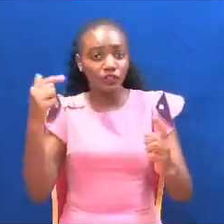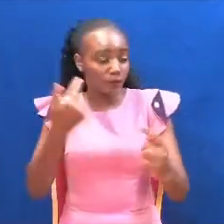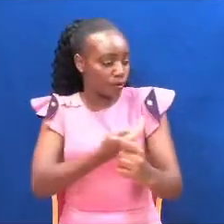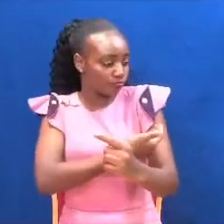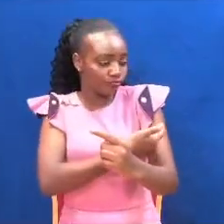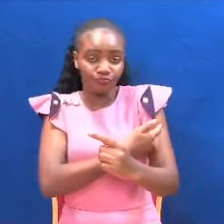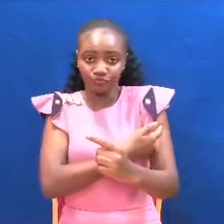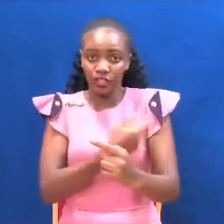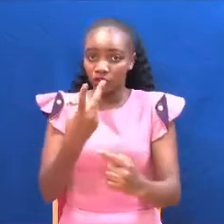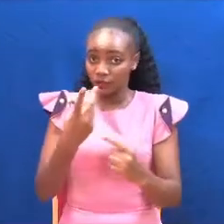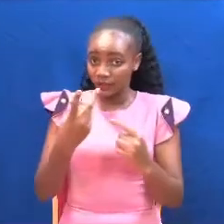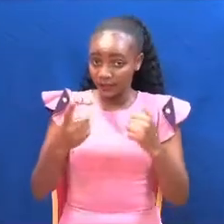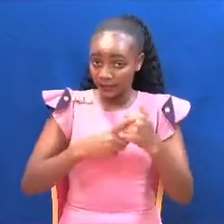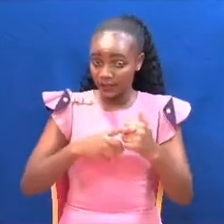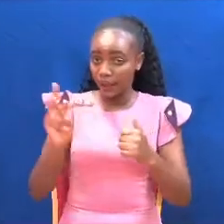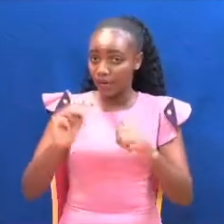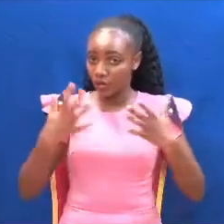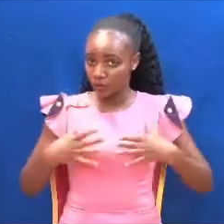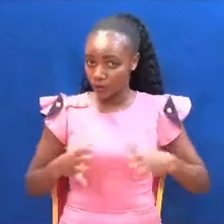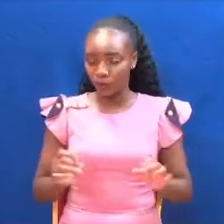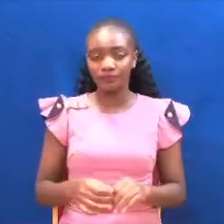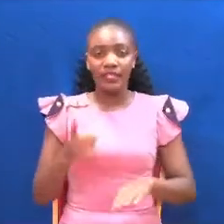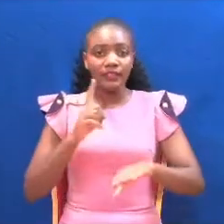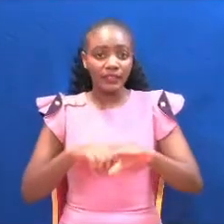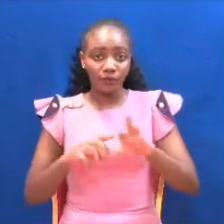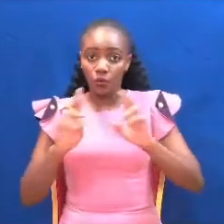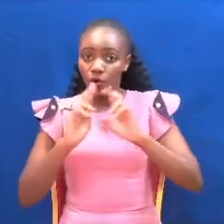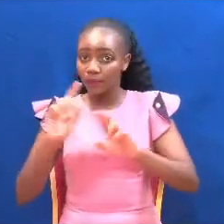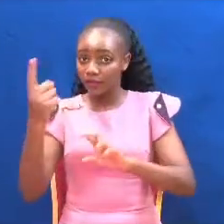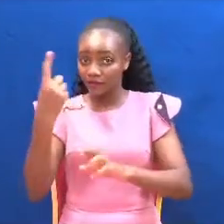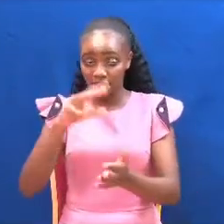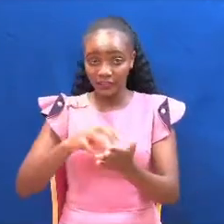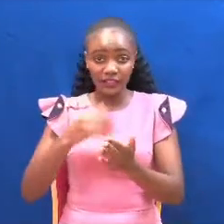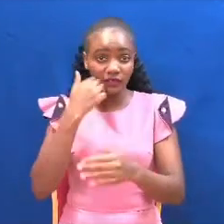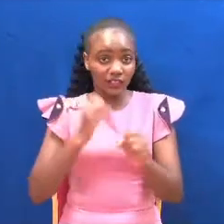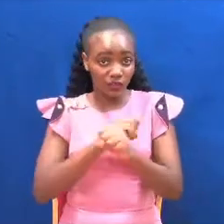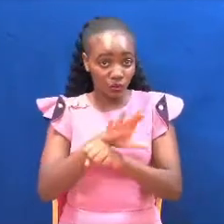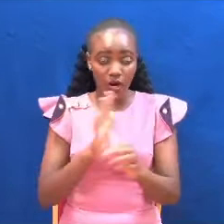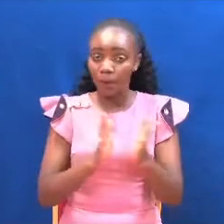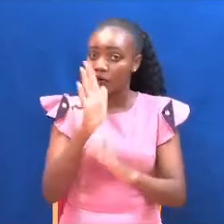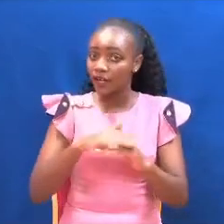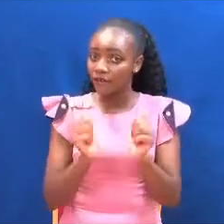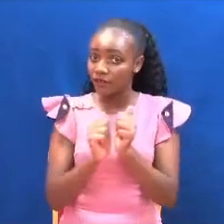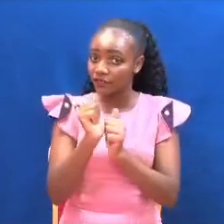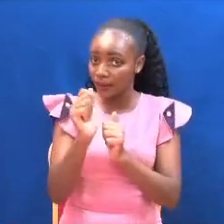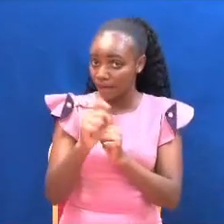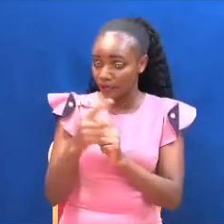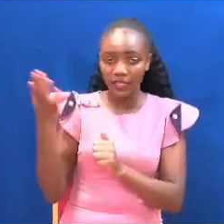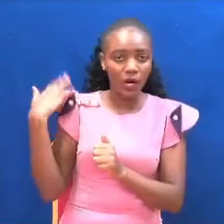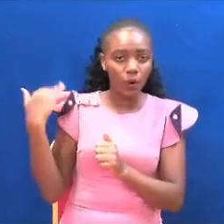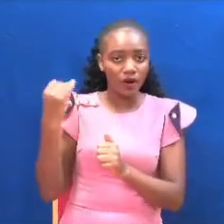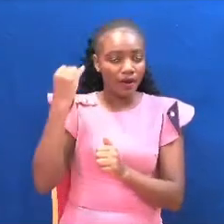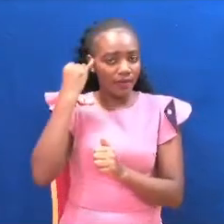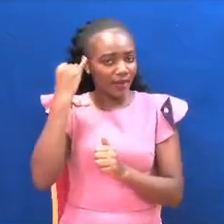When we reported the first case of COVID-19 more than 15 months ago, the idea of a vaccine was nowhere